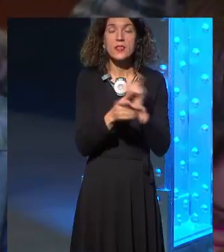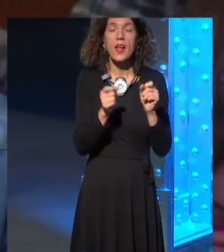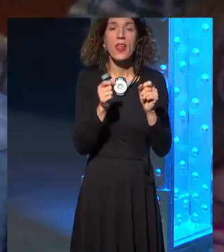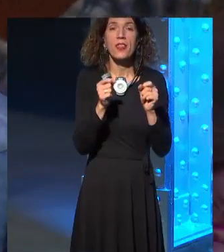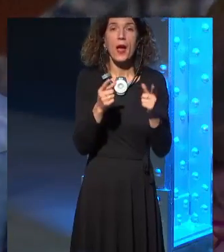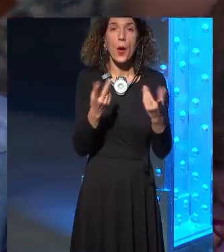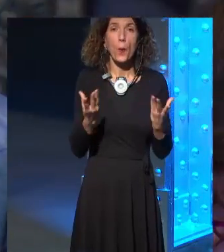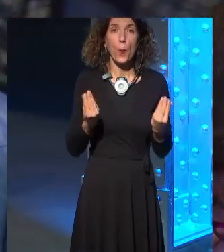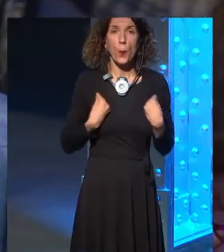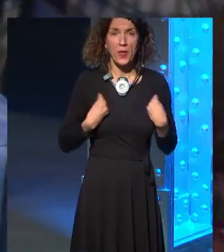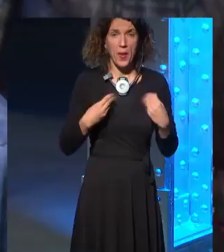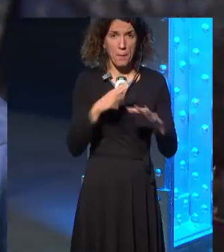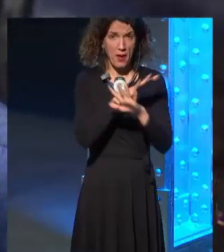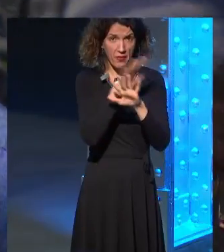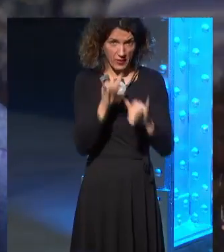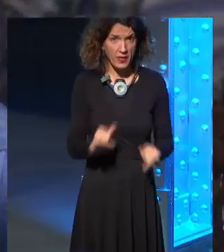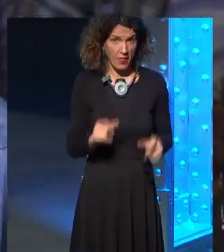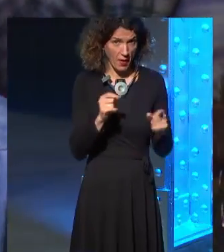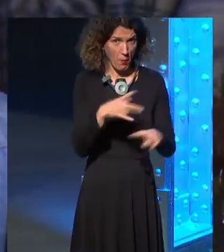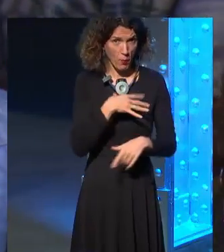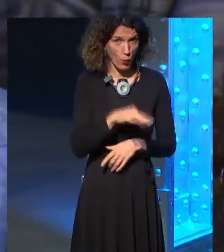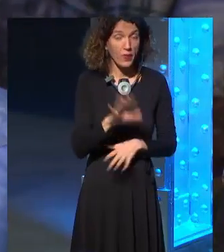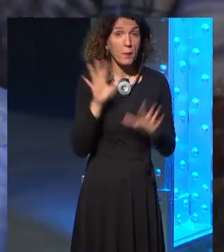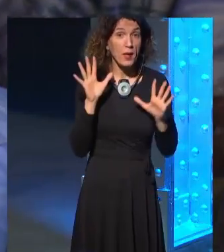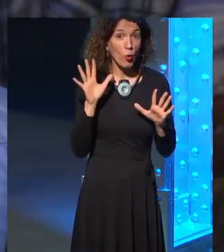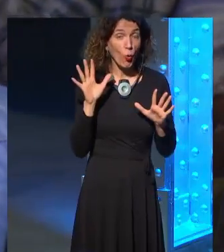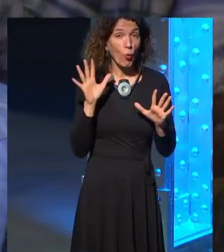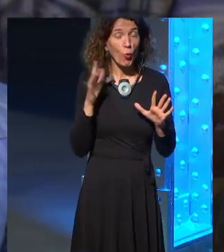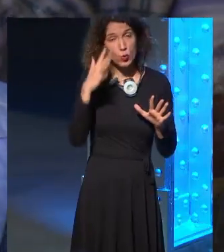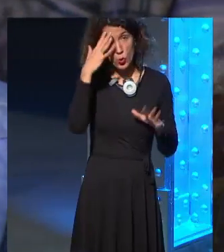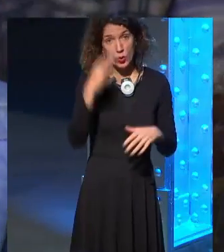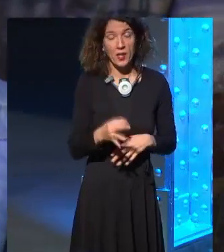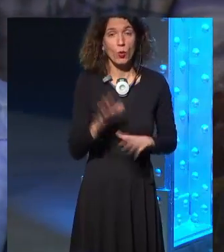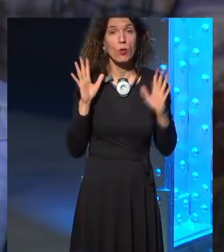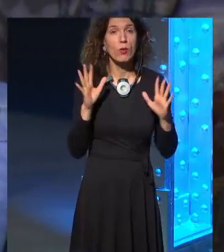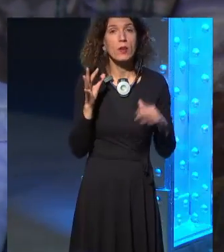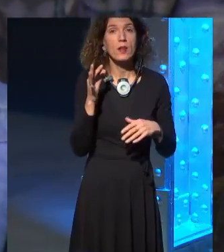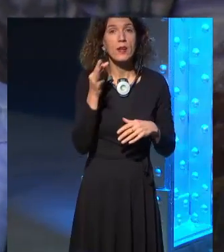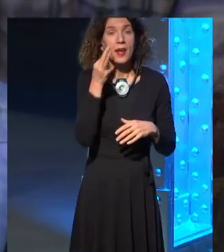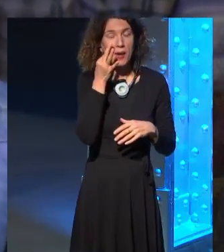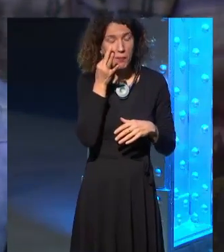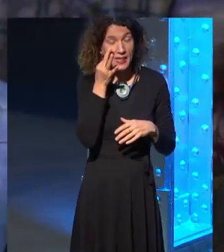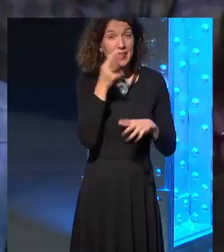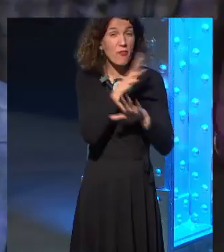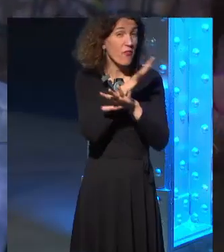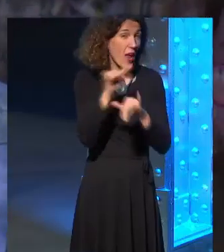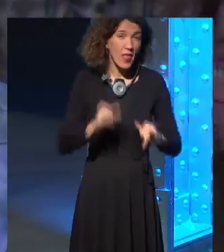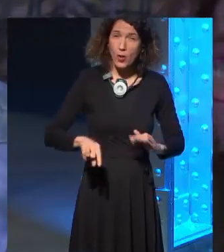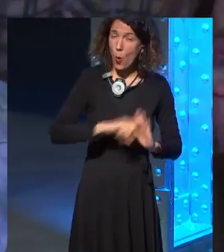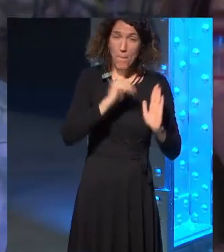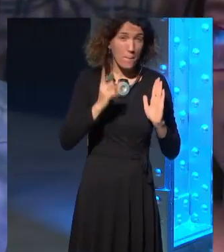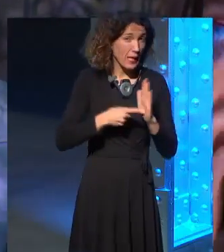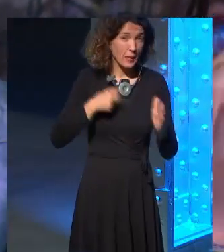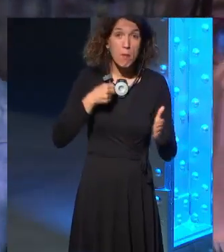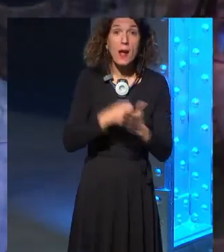When you don't know about anything, maybe you can live a happier life, but in order